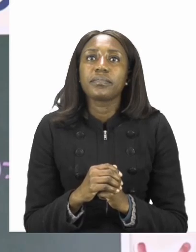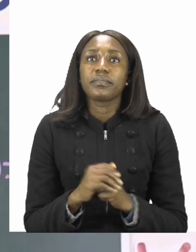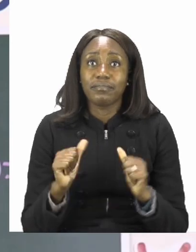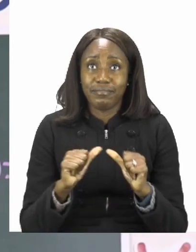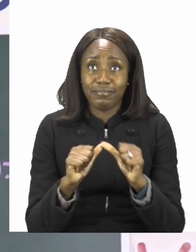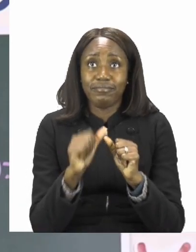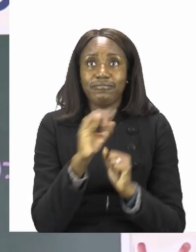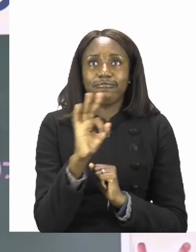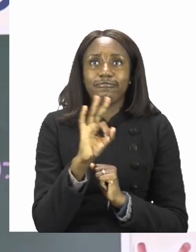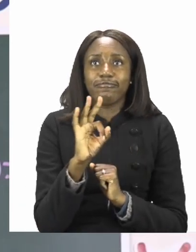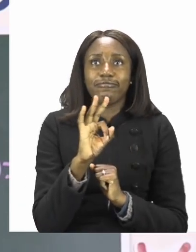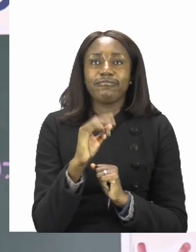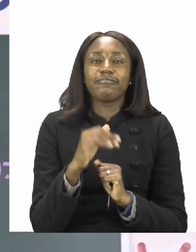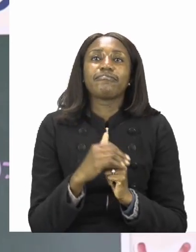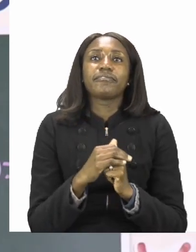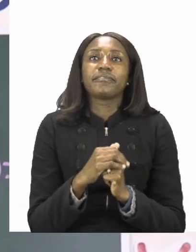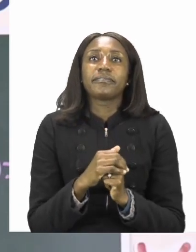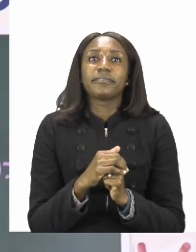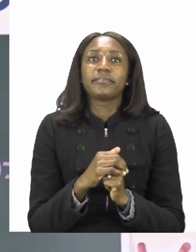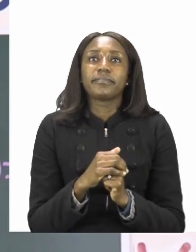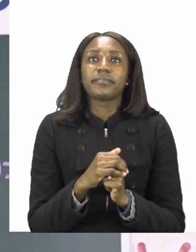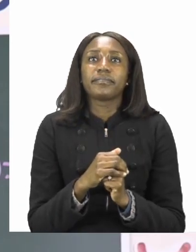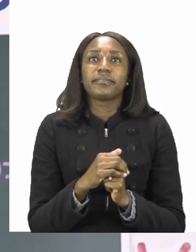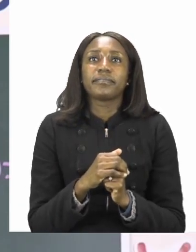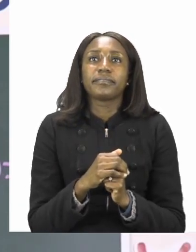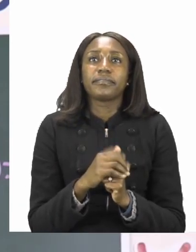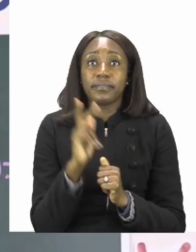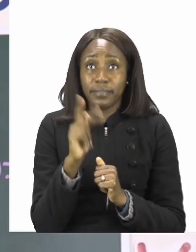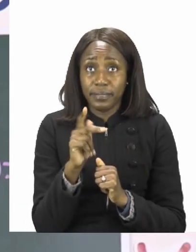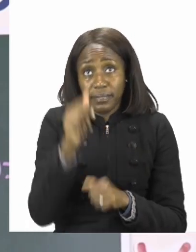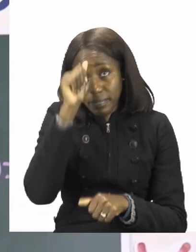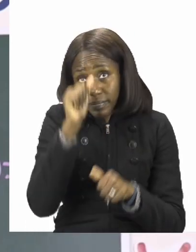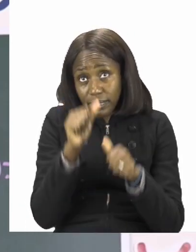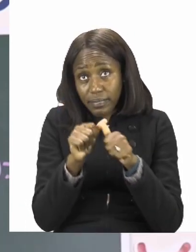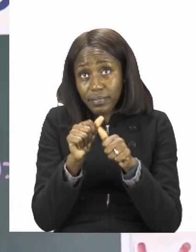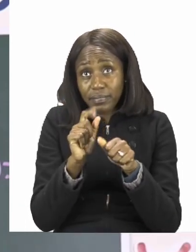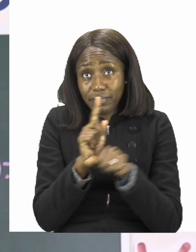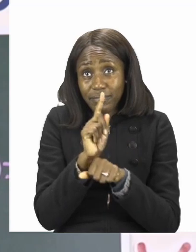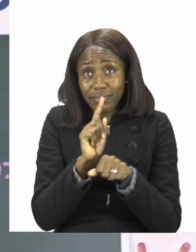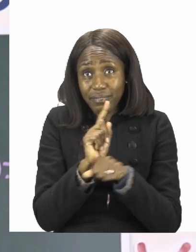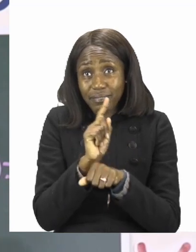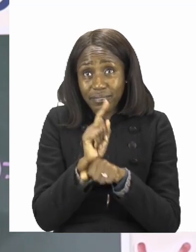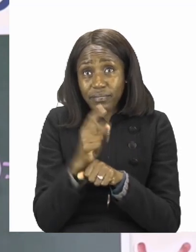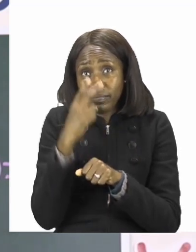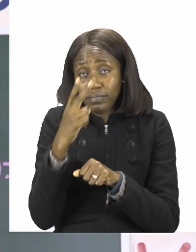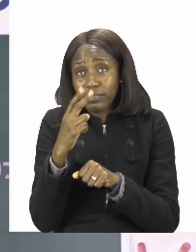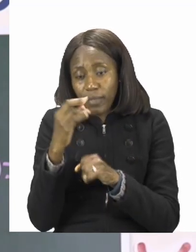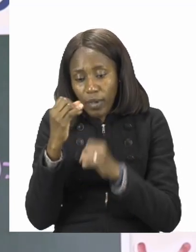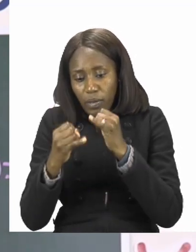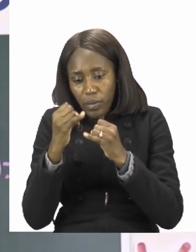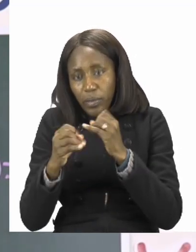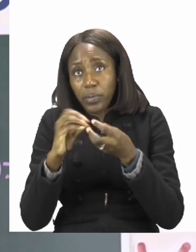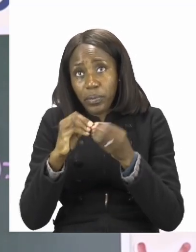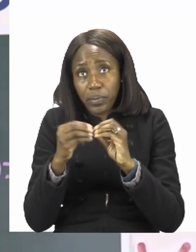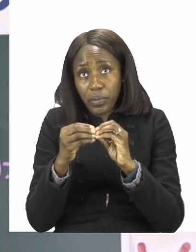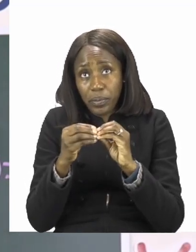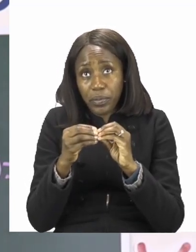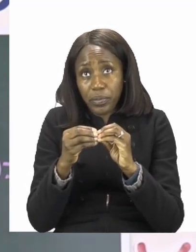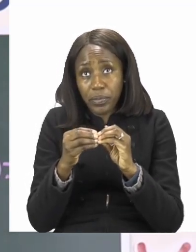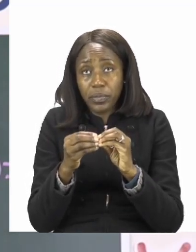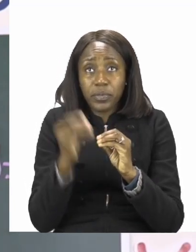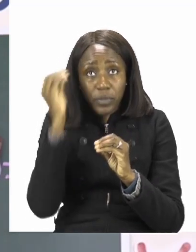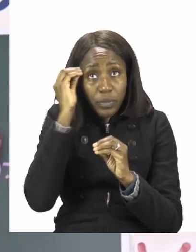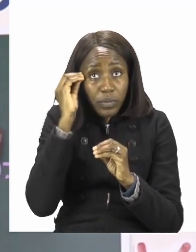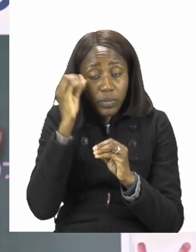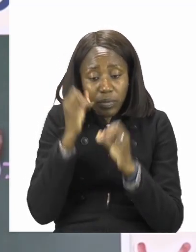now try F. The first thing that we're going to do, boys and girls, is to label our place